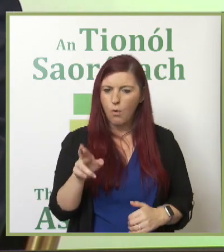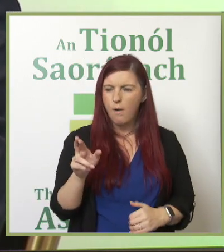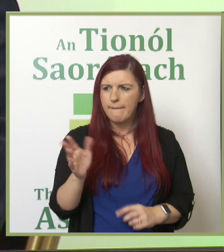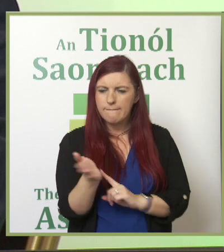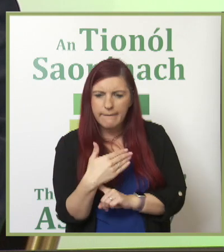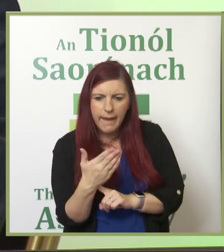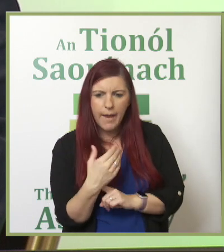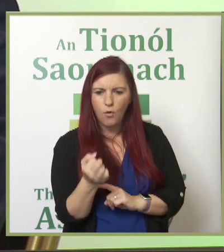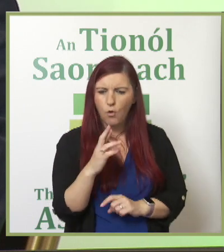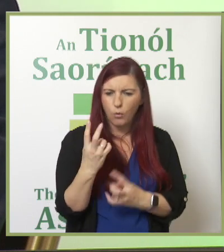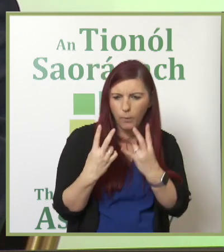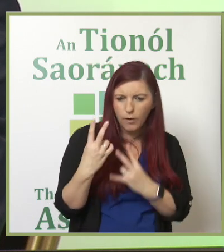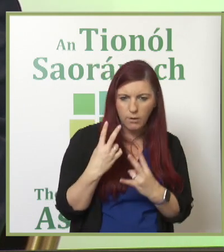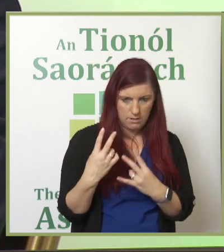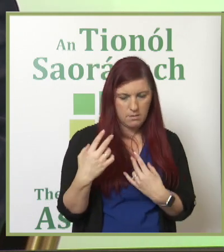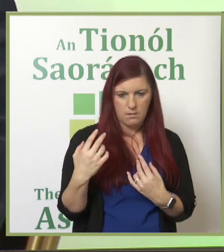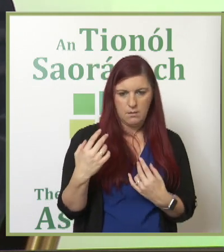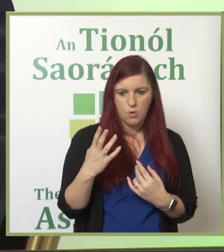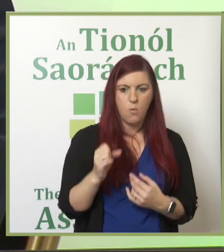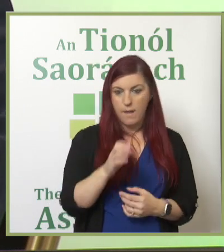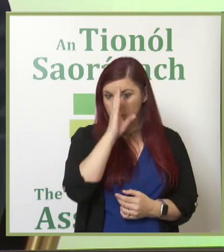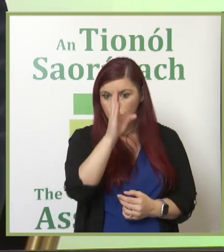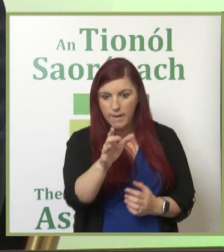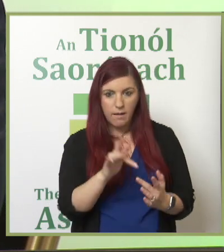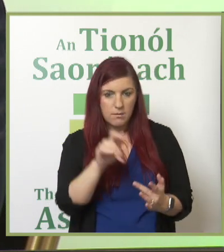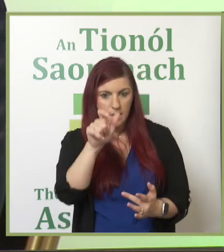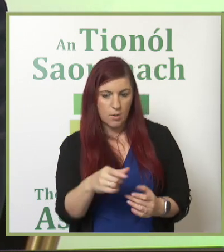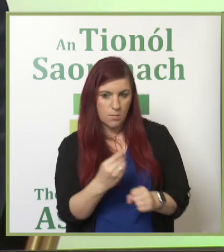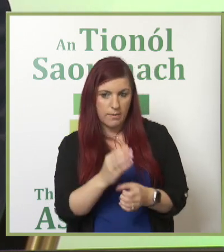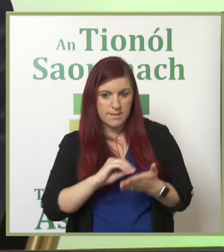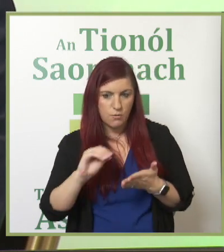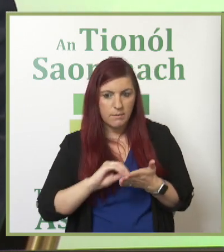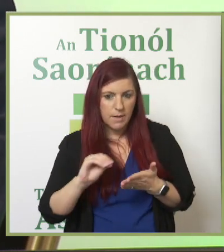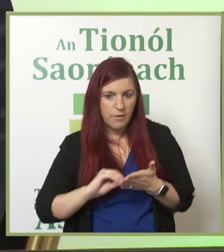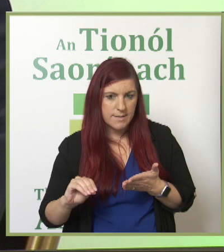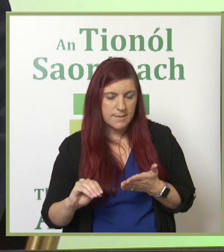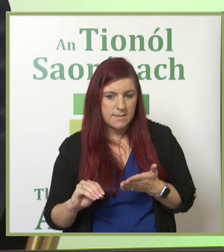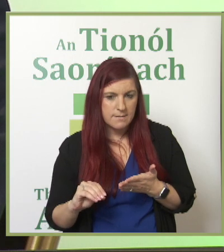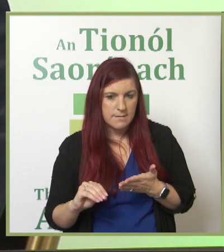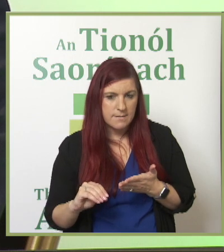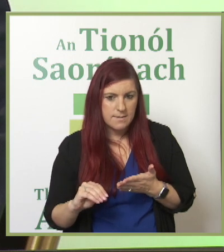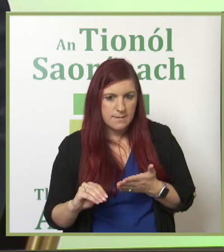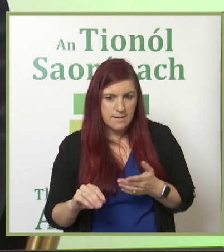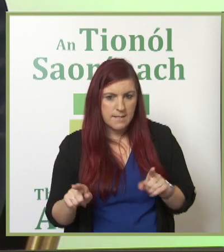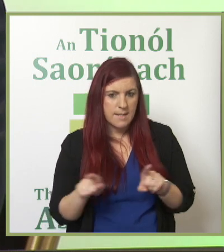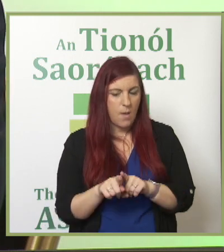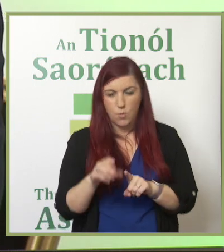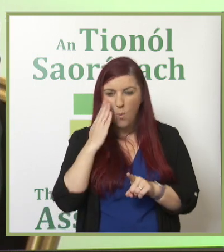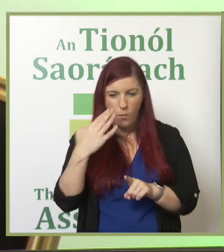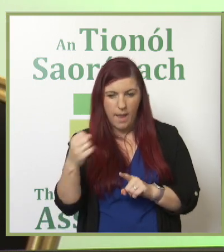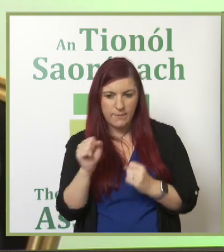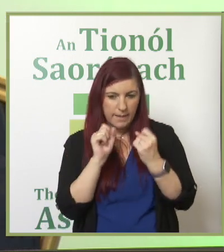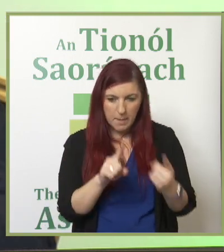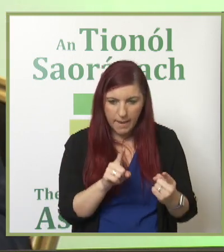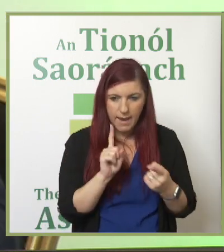or query something with us. You have a direct point of contact with the Secretariat, which is our dedicated email address and our dedicated phone